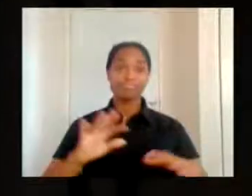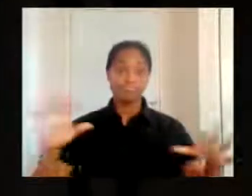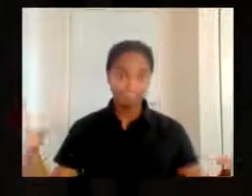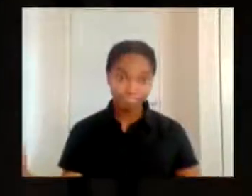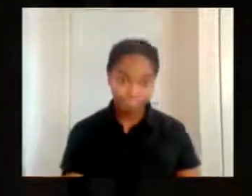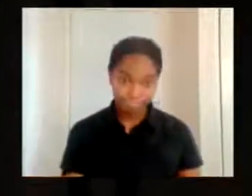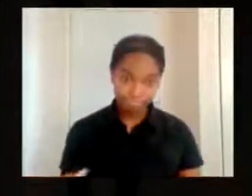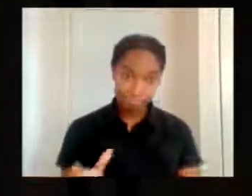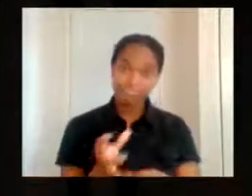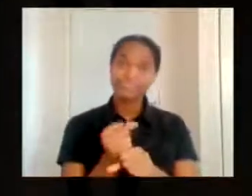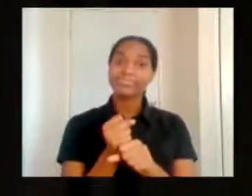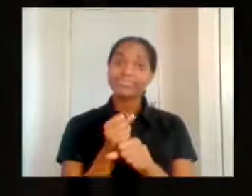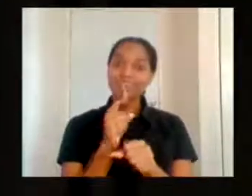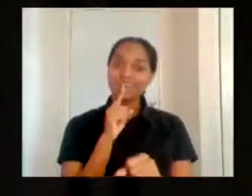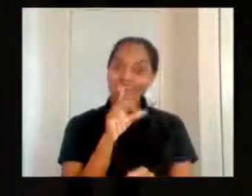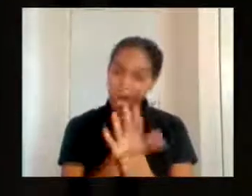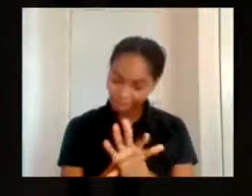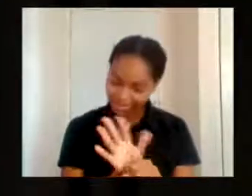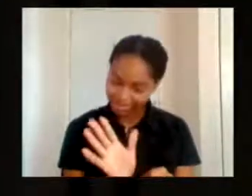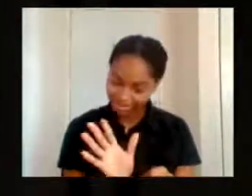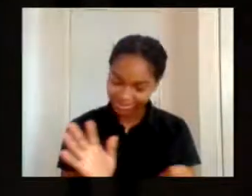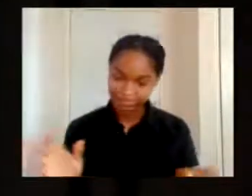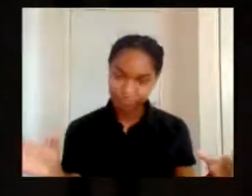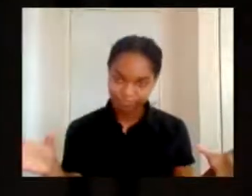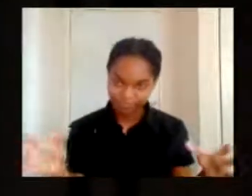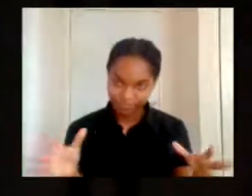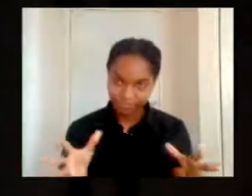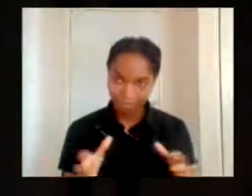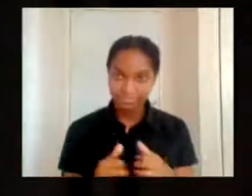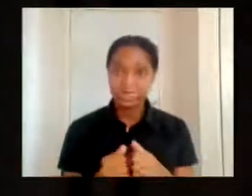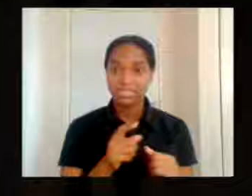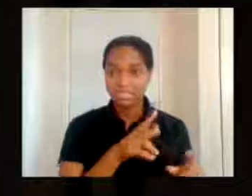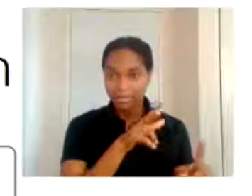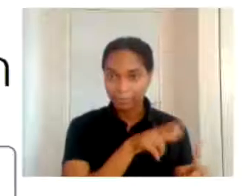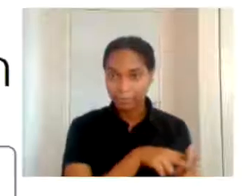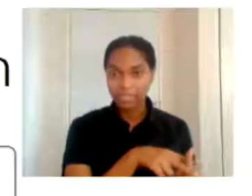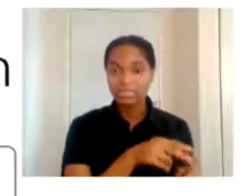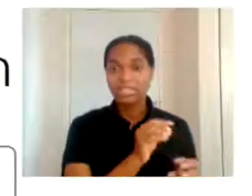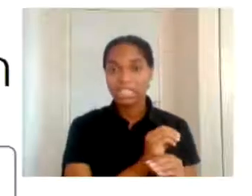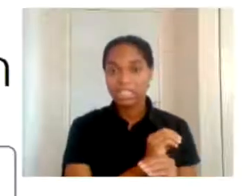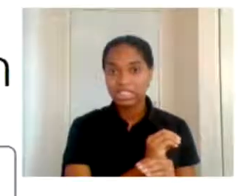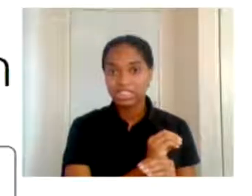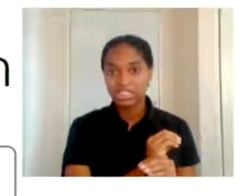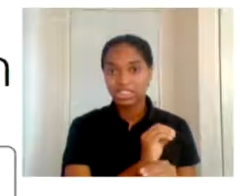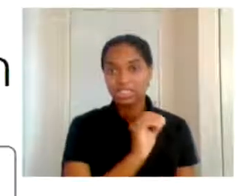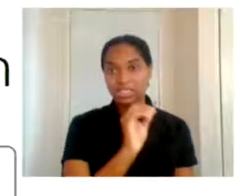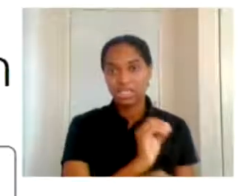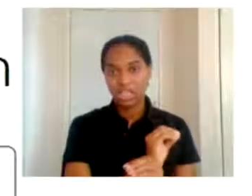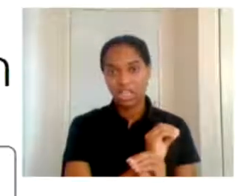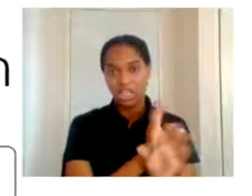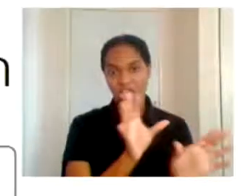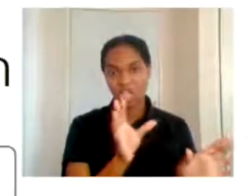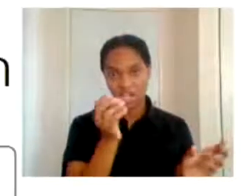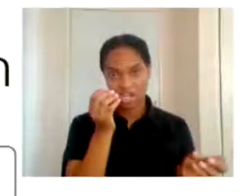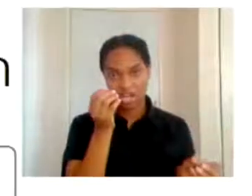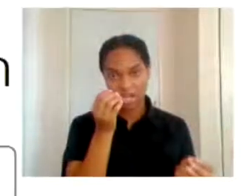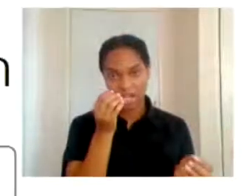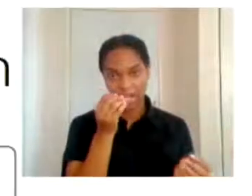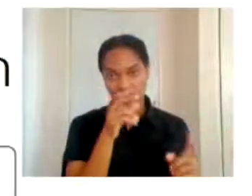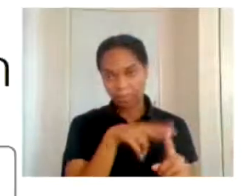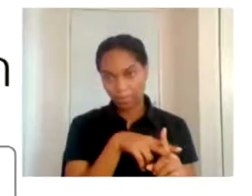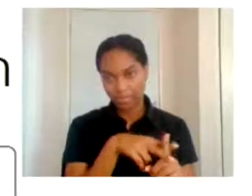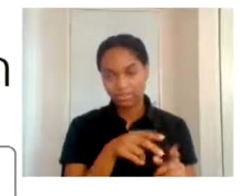I promise. So this is unimplementation, Sinclair implementation. So